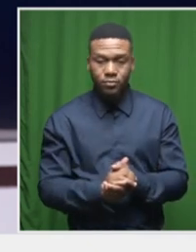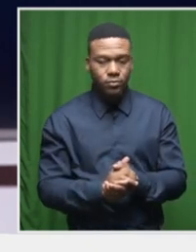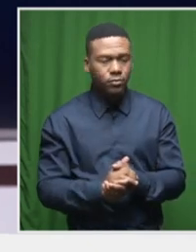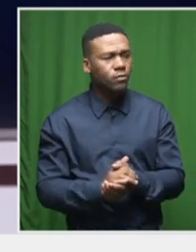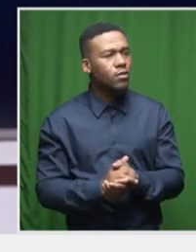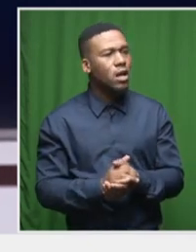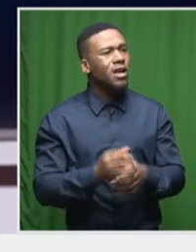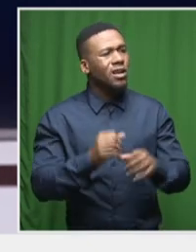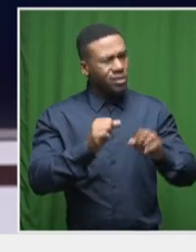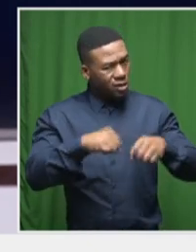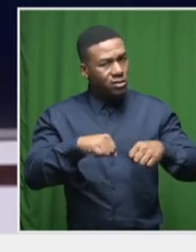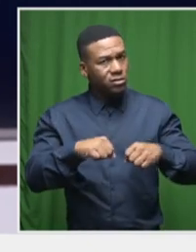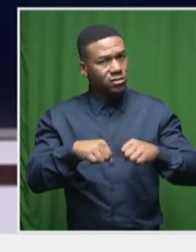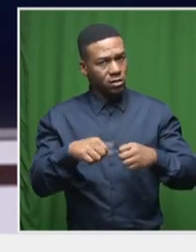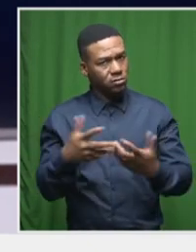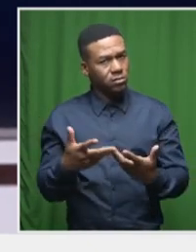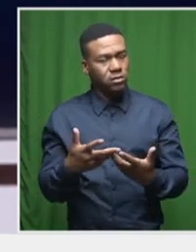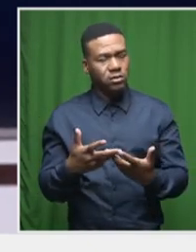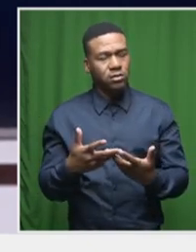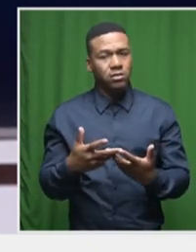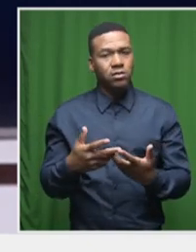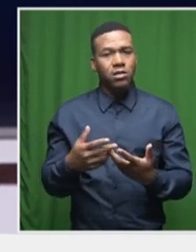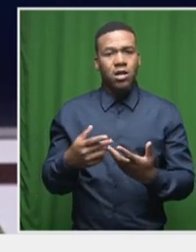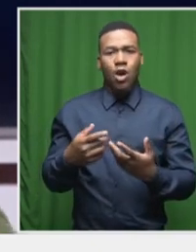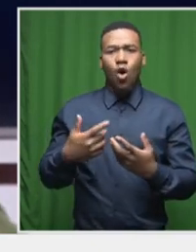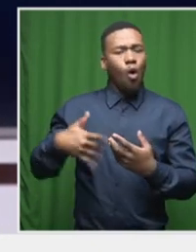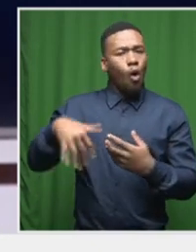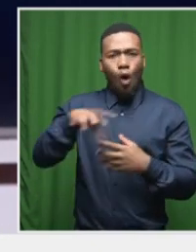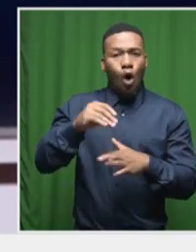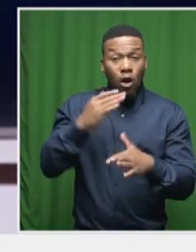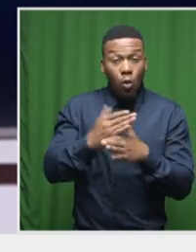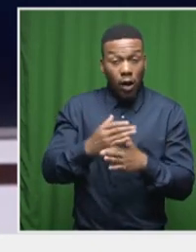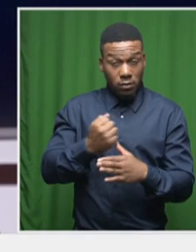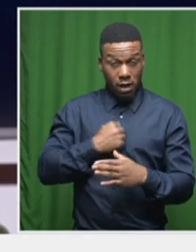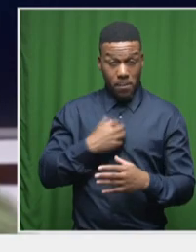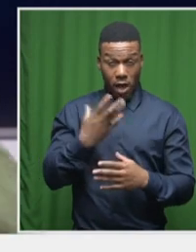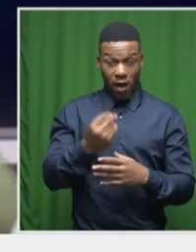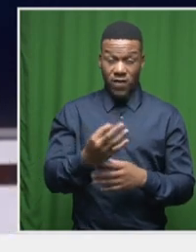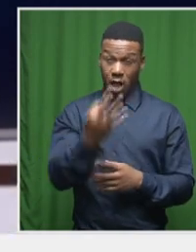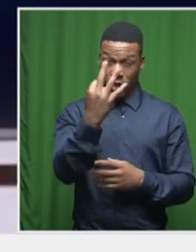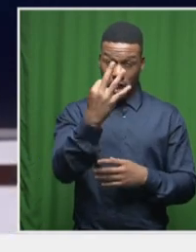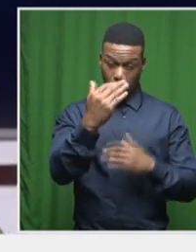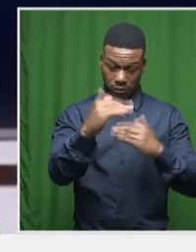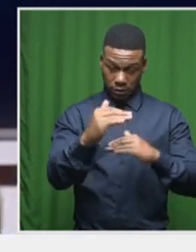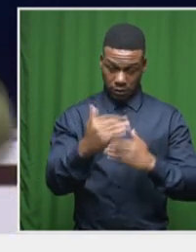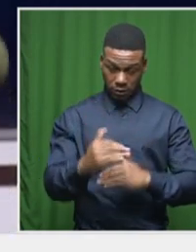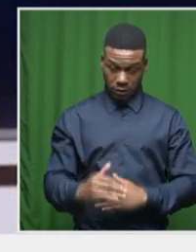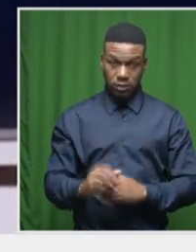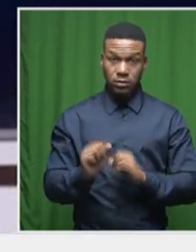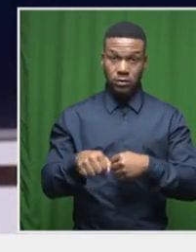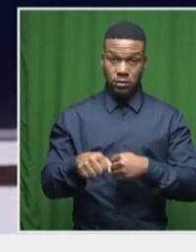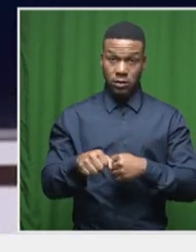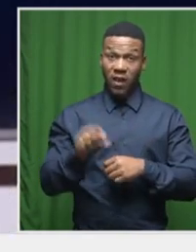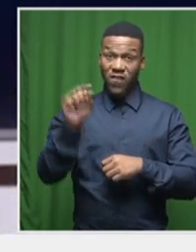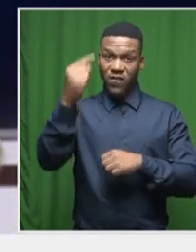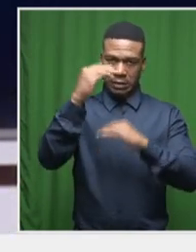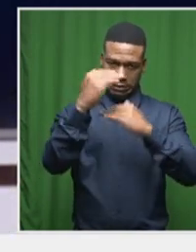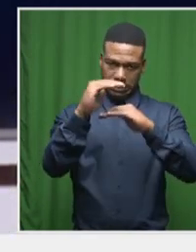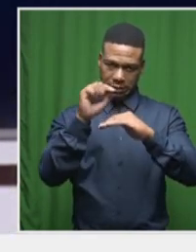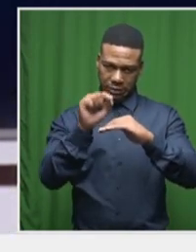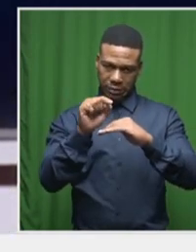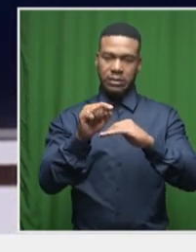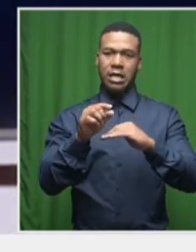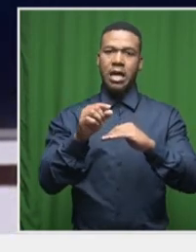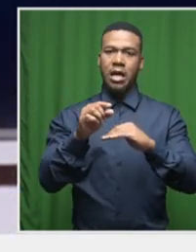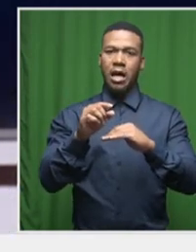as I'm saying, that every project that I've been doing, I have three pieces in the project. Yeah. And the first piece, it represents women. The second